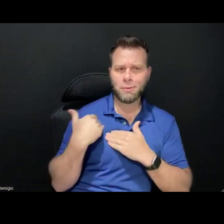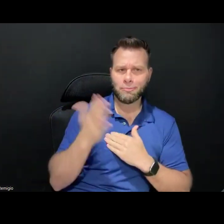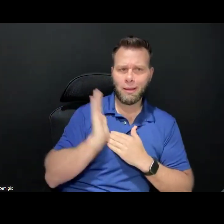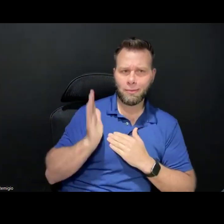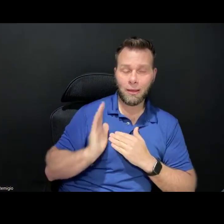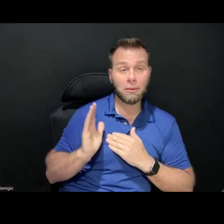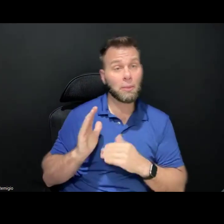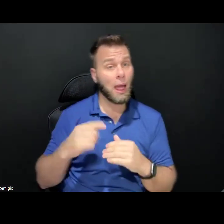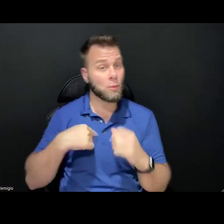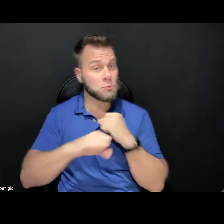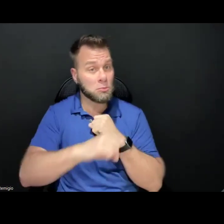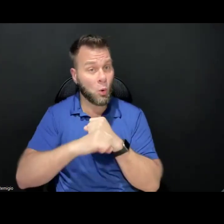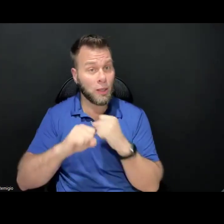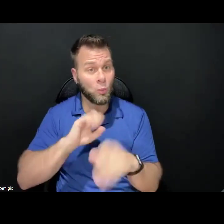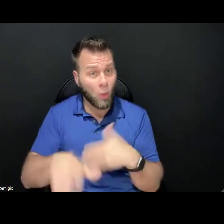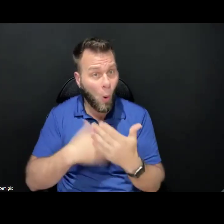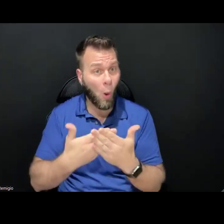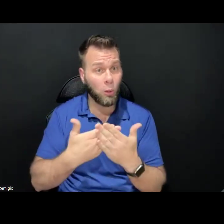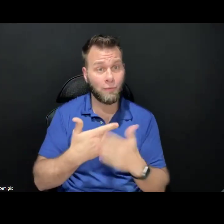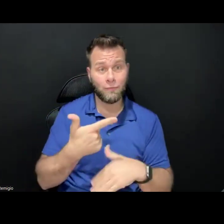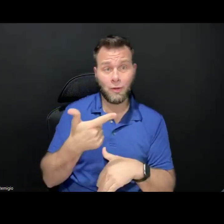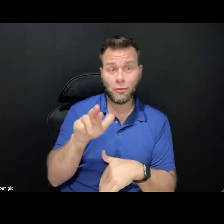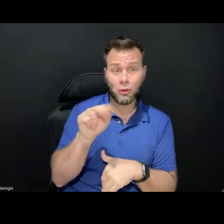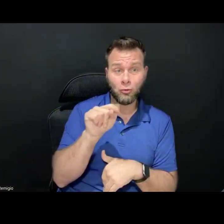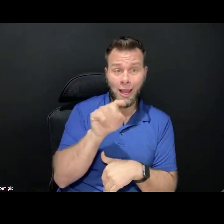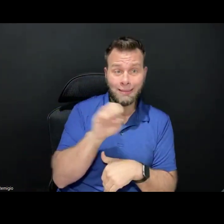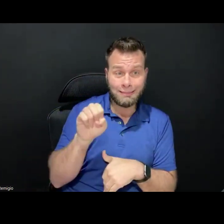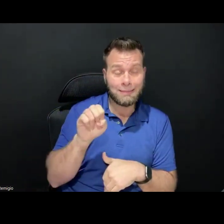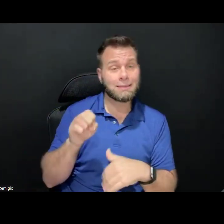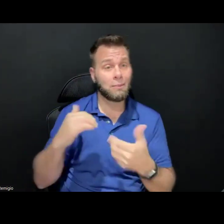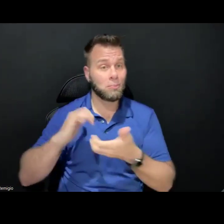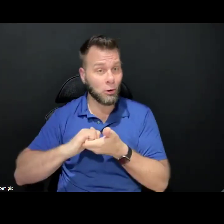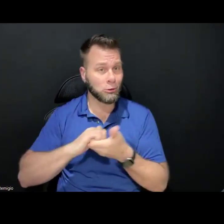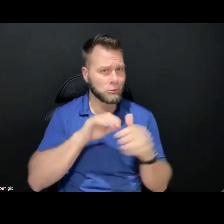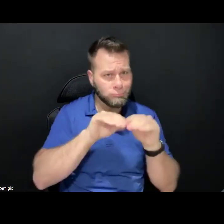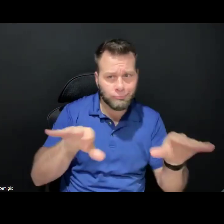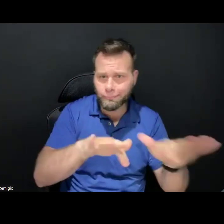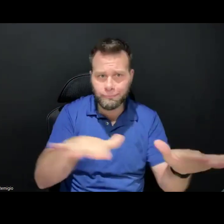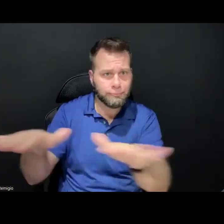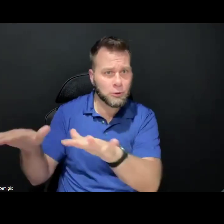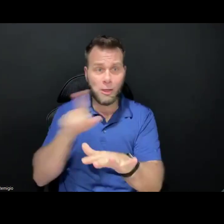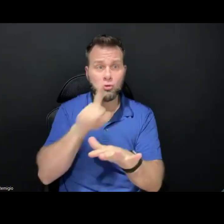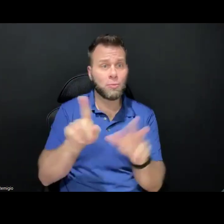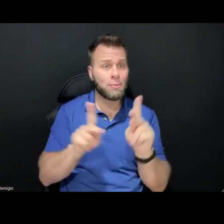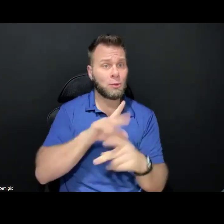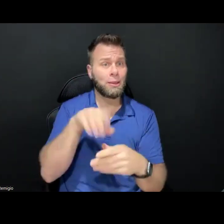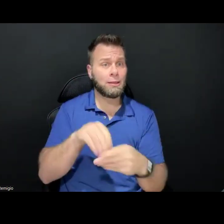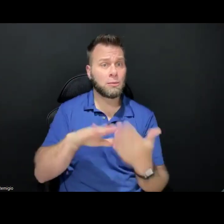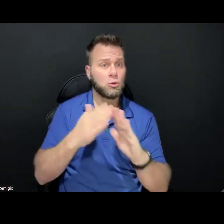actively promoting it with all of our grantees and partners to make sure that folks in community would respond and participate and get the